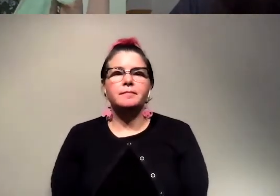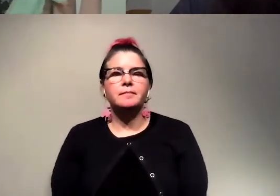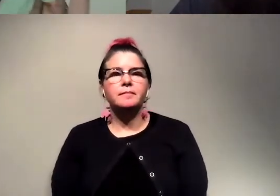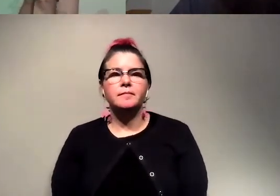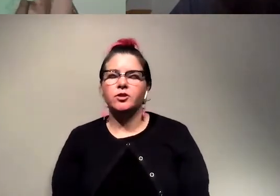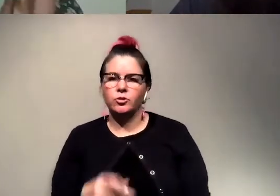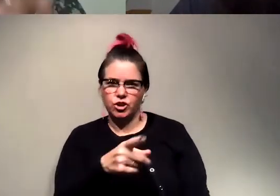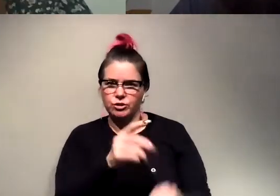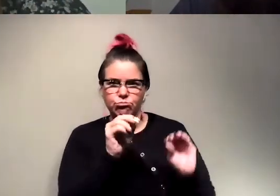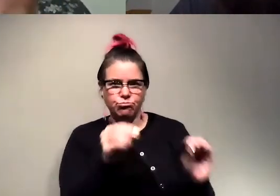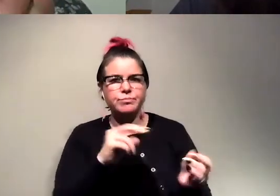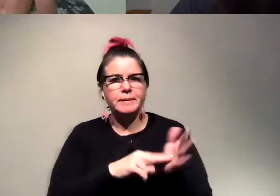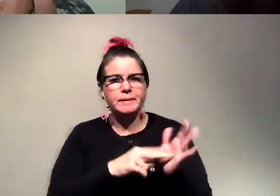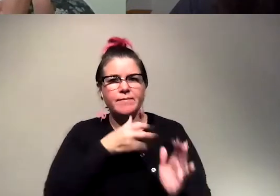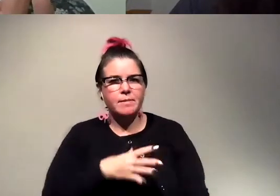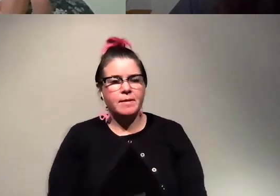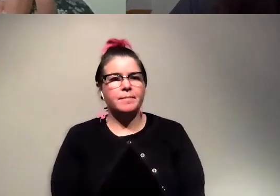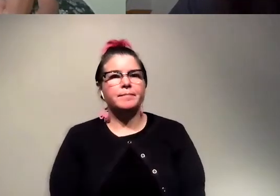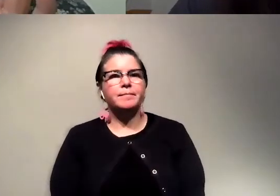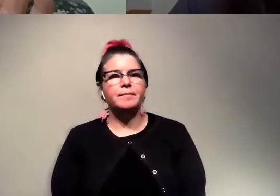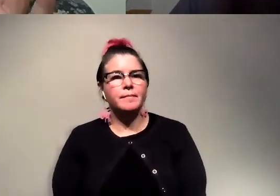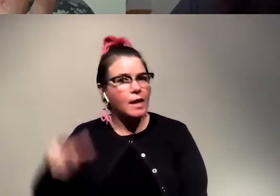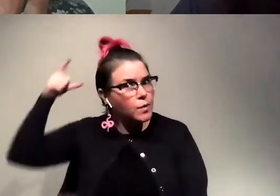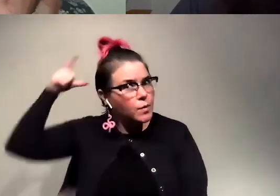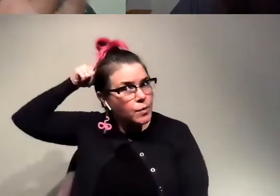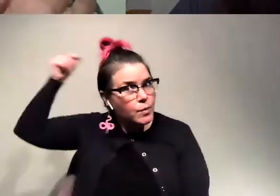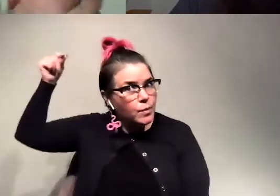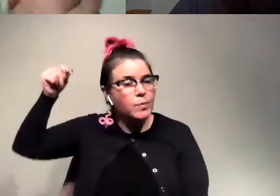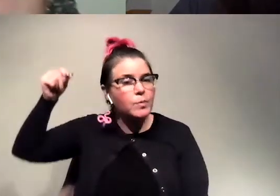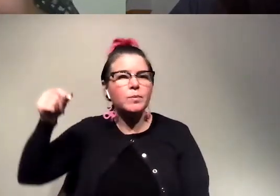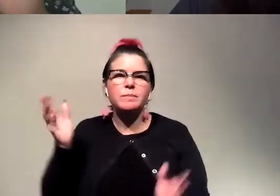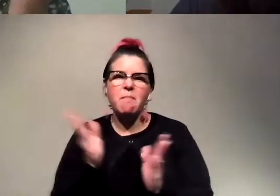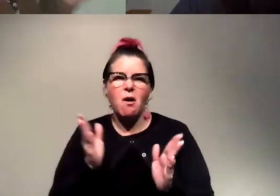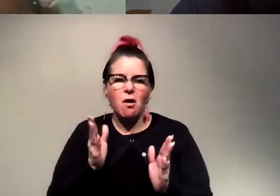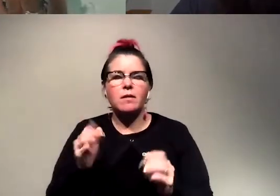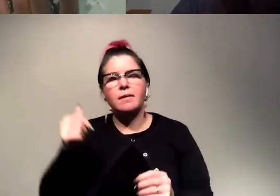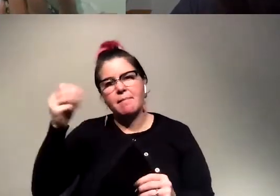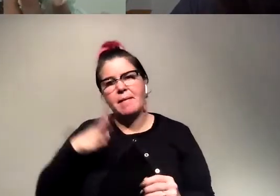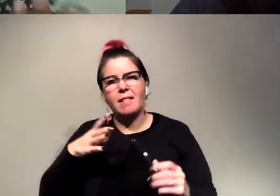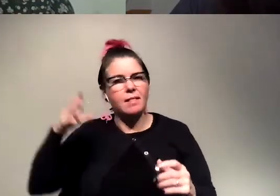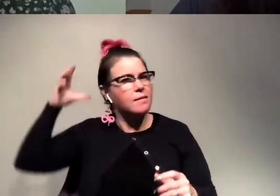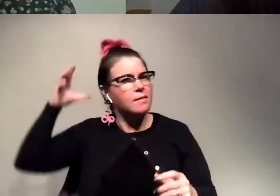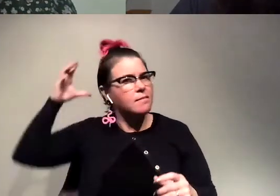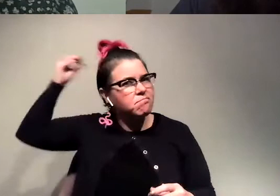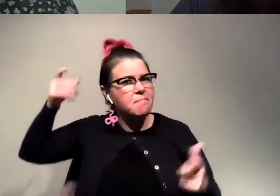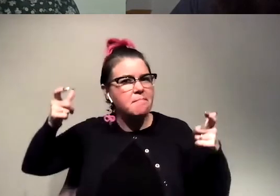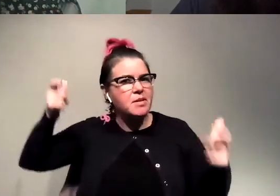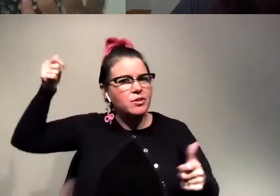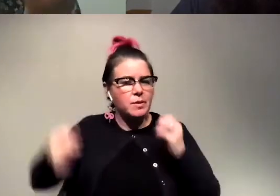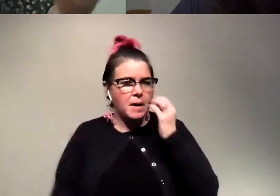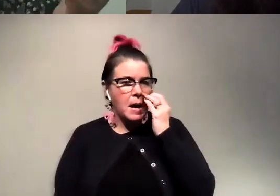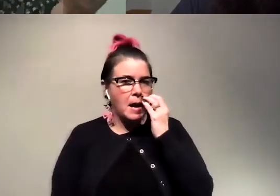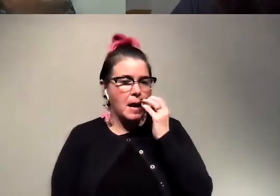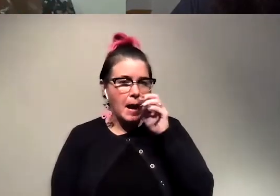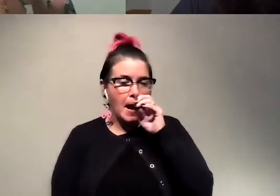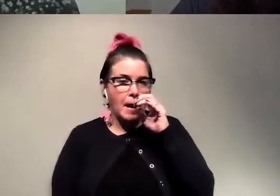those, and her casque is pretty small. The males have larger casques. They also have